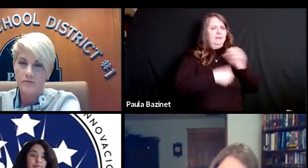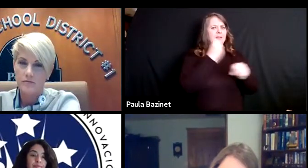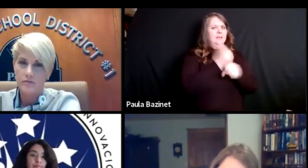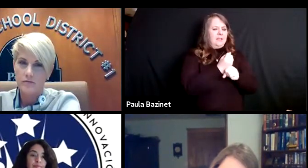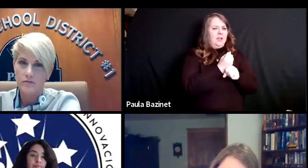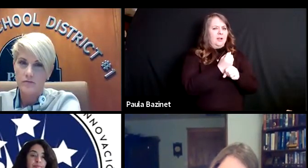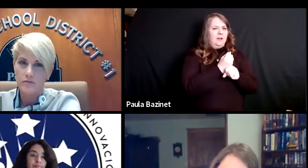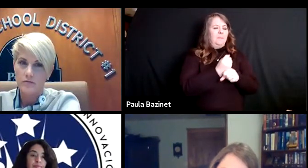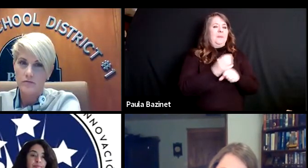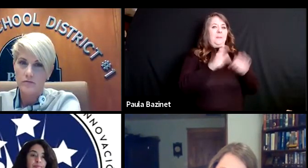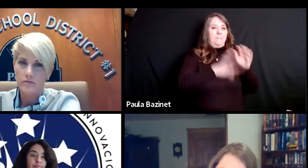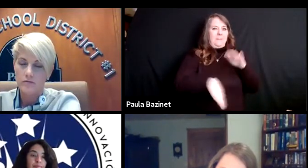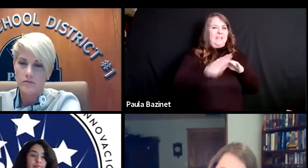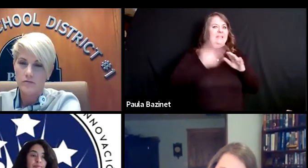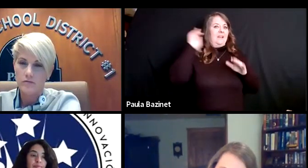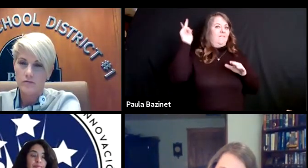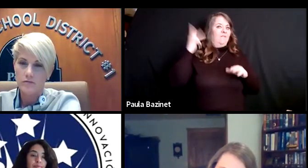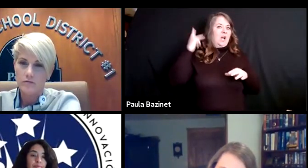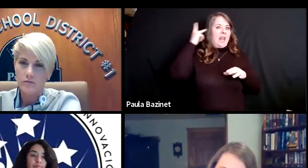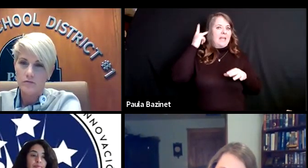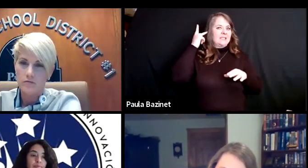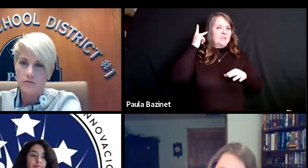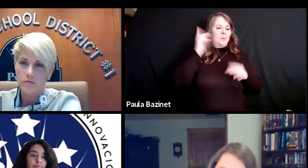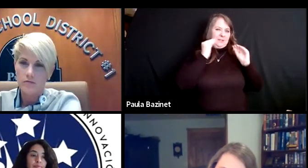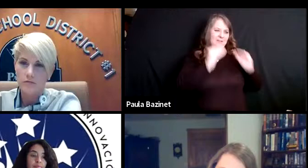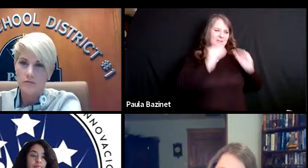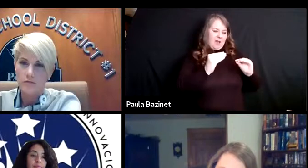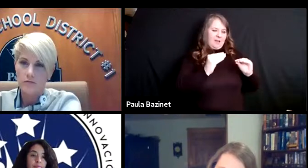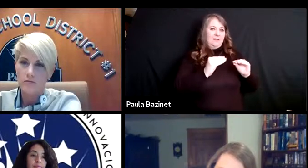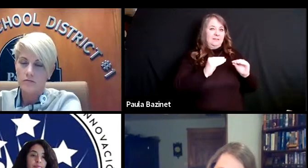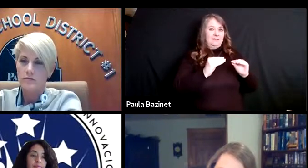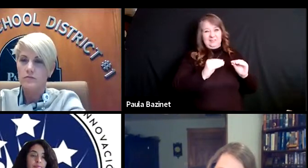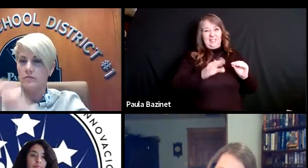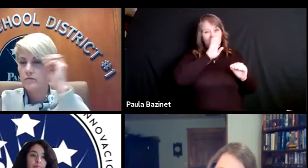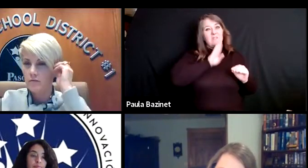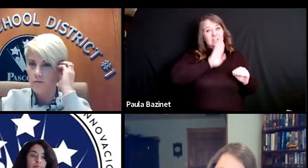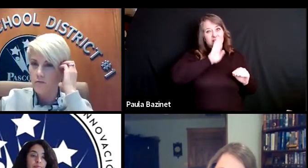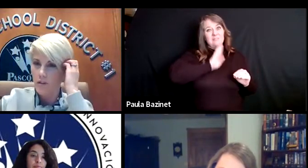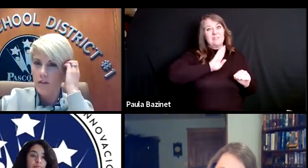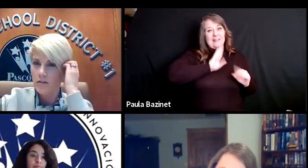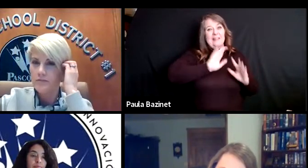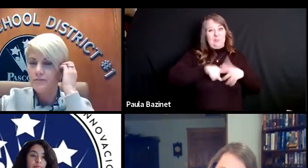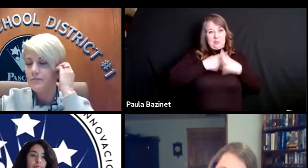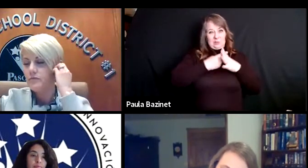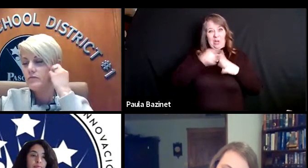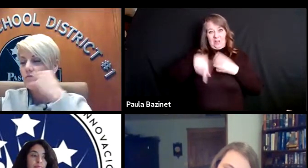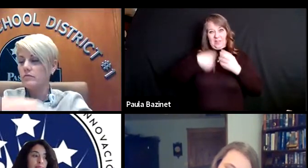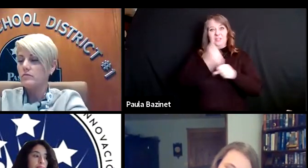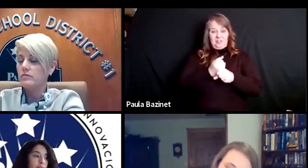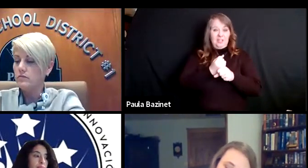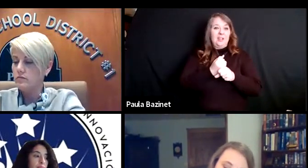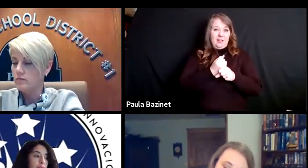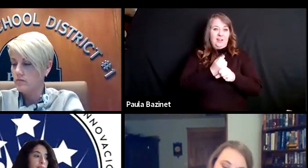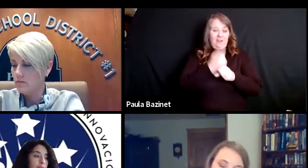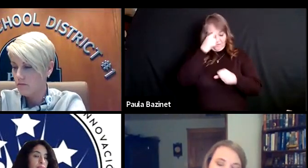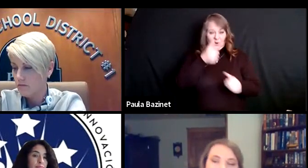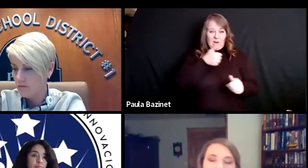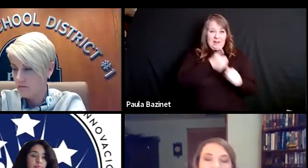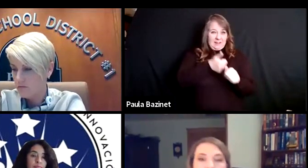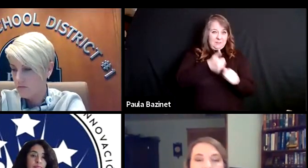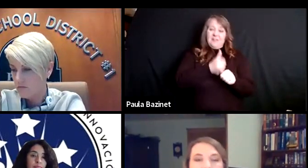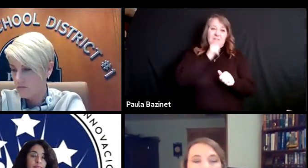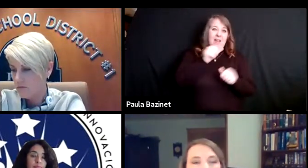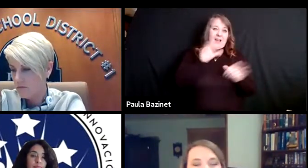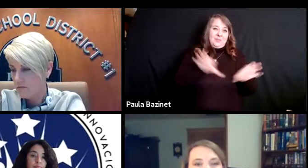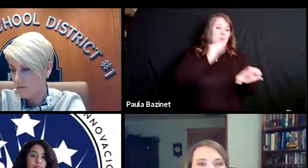basics of phonics was taught. And so it was really frustrating to start this year and for him to not be able to do his